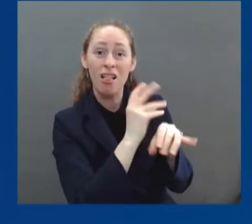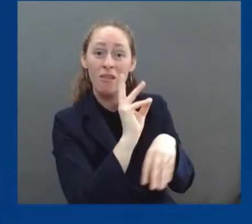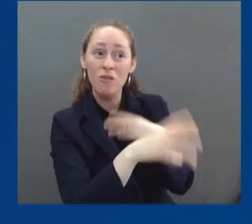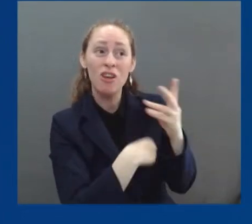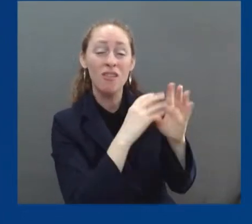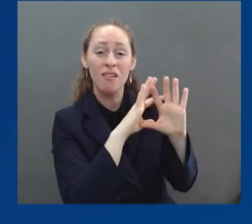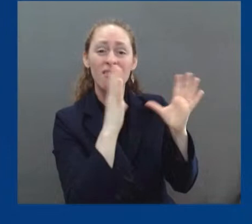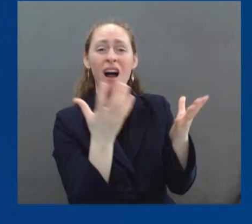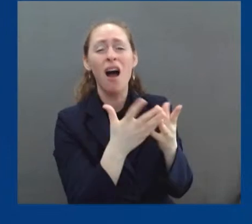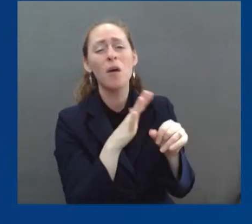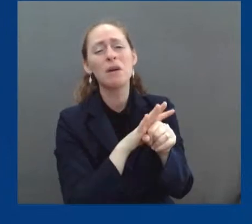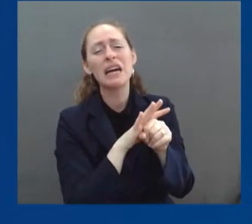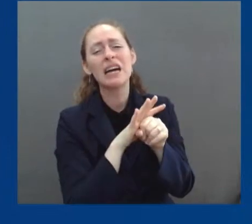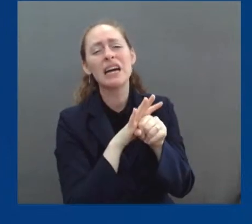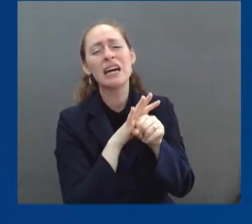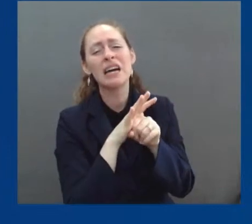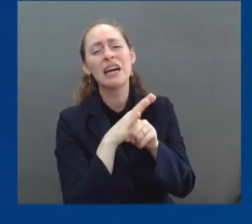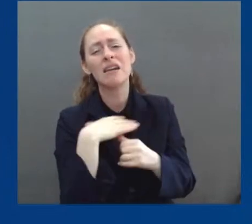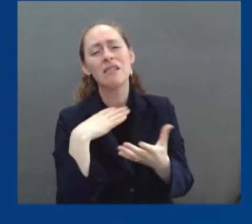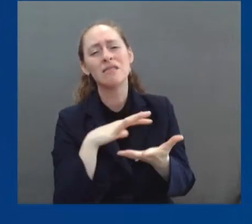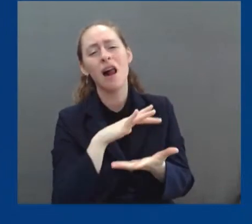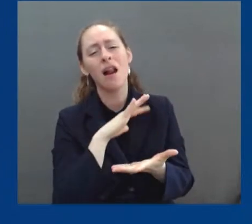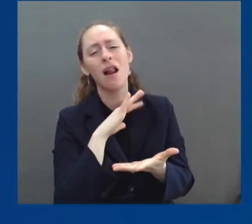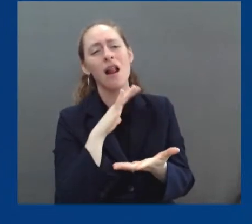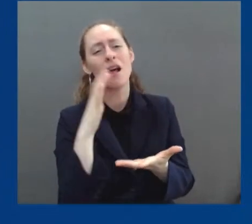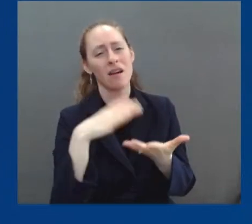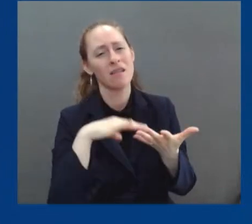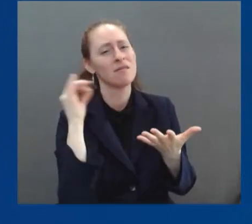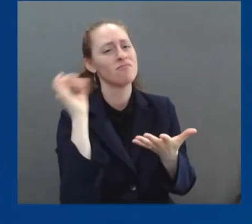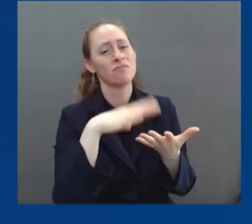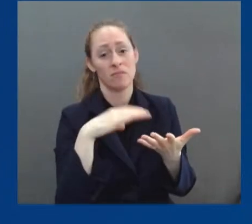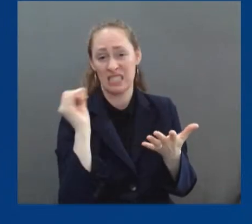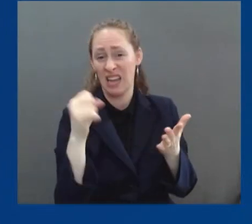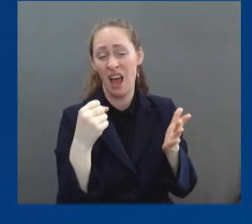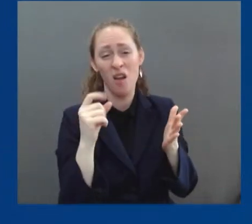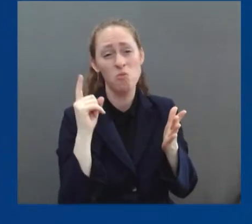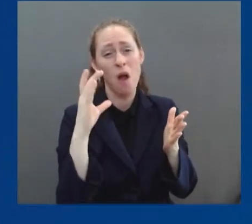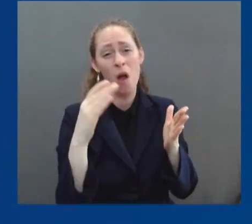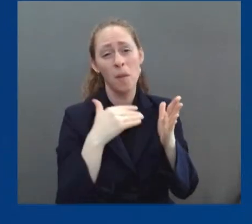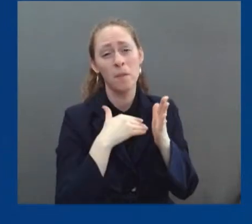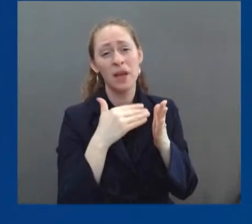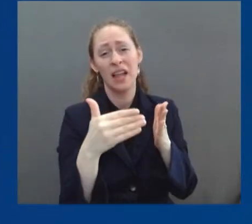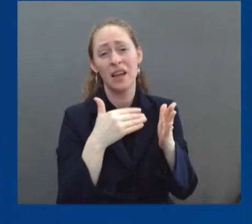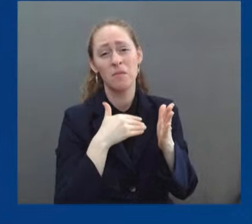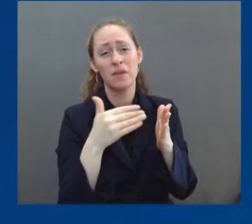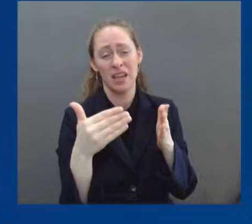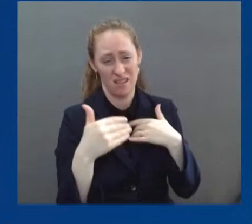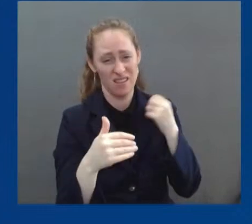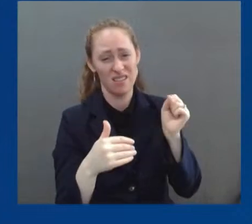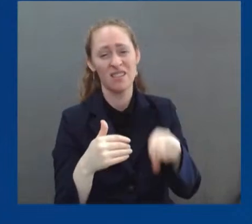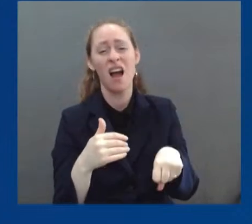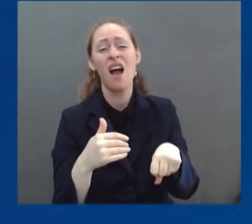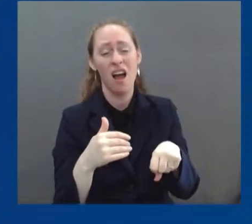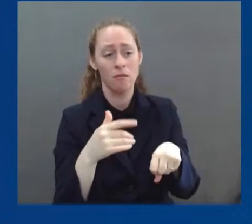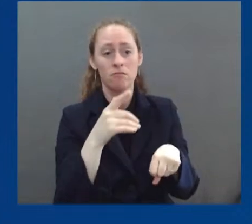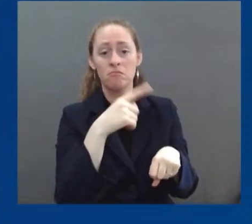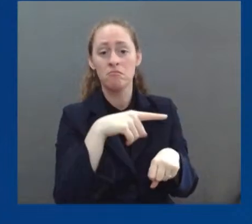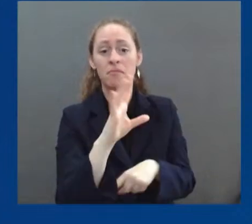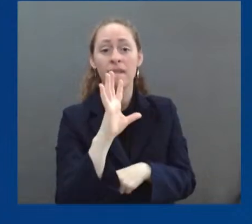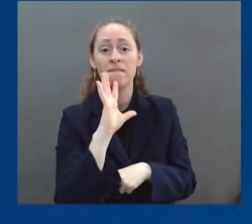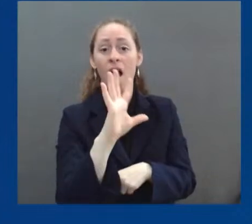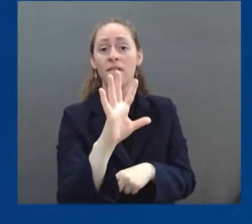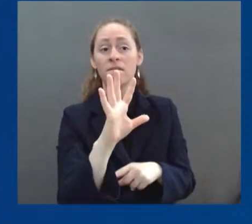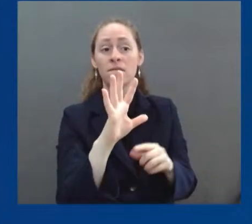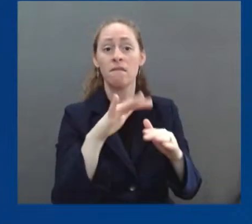more doses of Pfizer's vaccine for 5 to 11-year-olds to donate in the upcoming months. As I